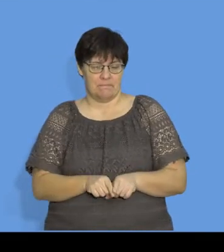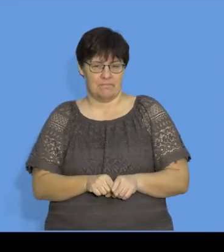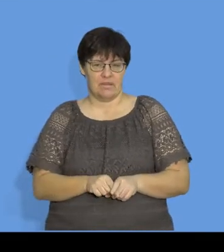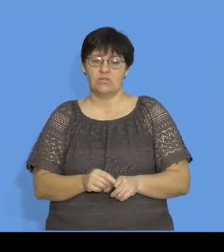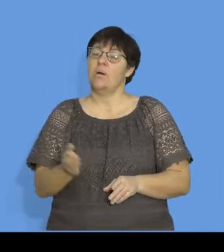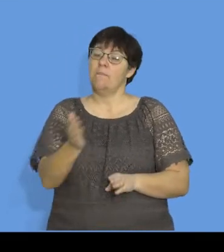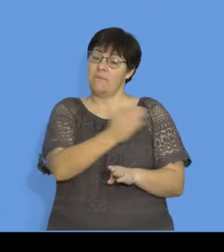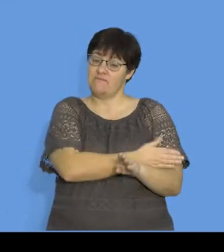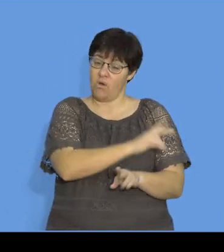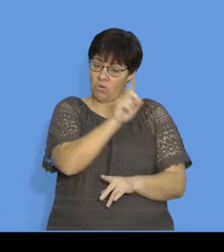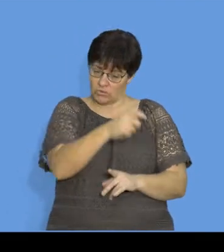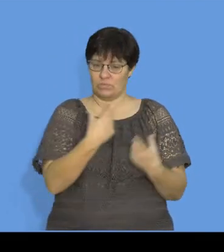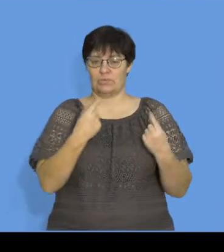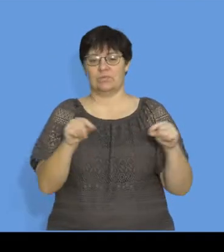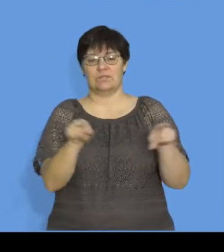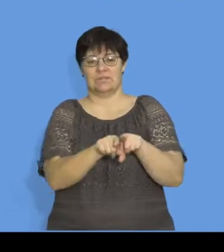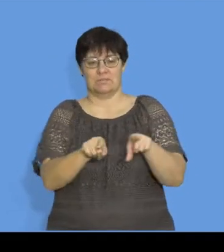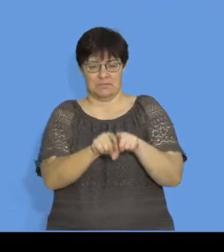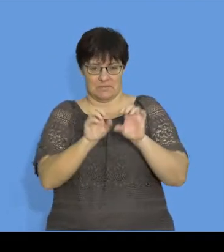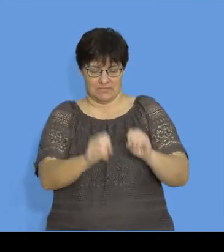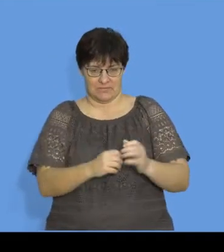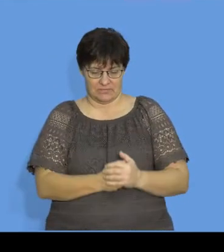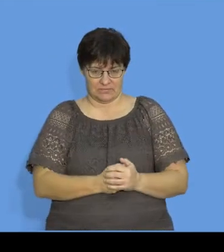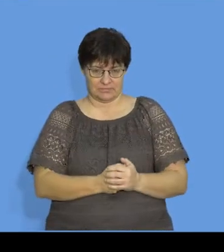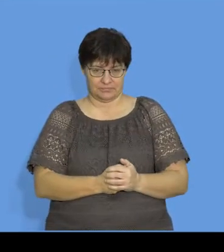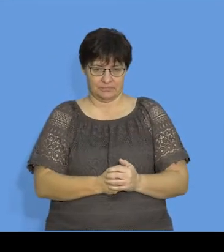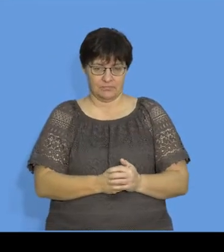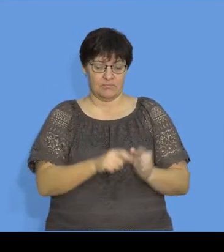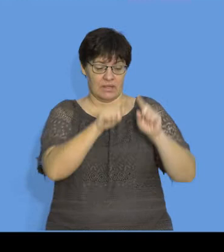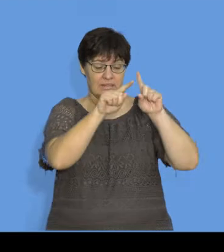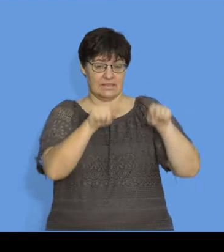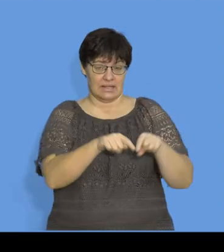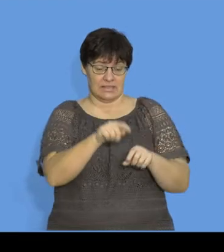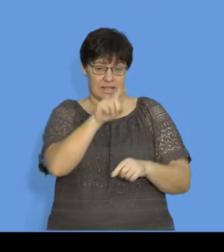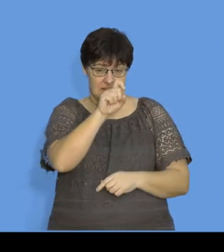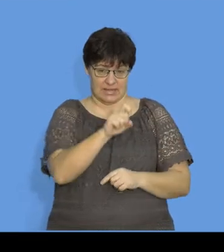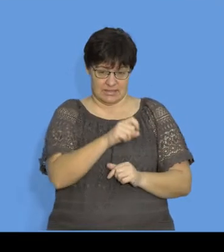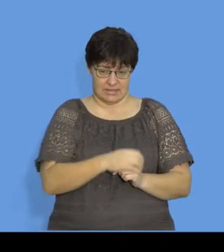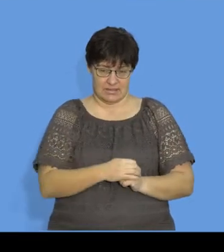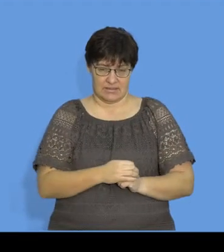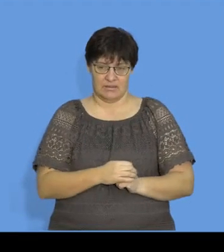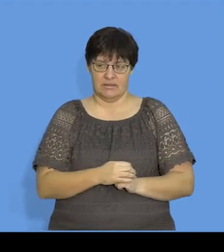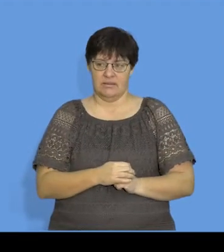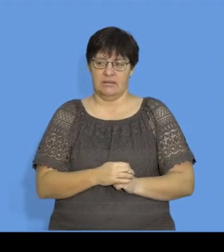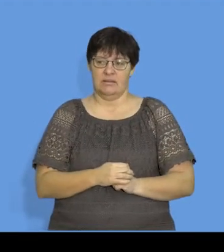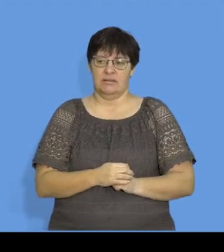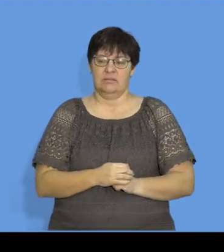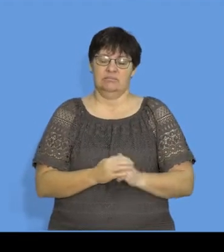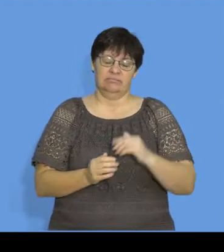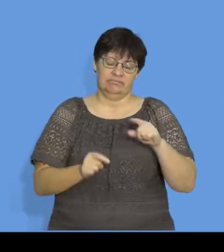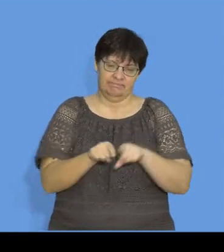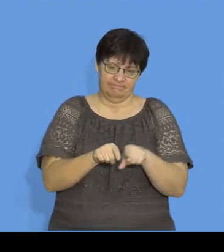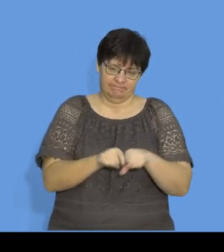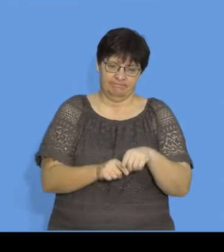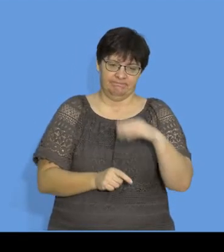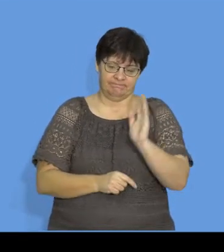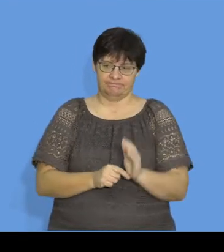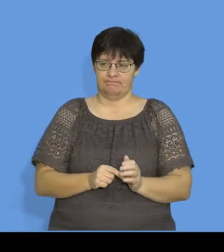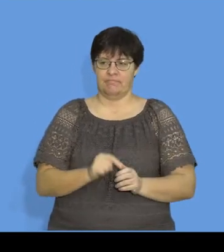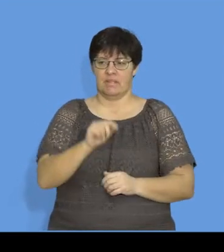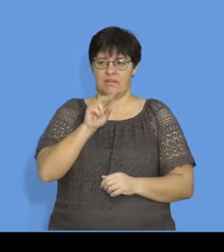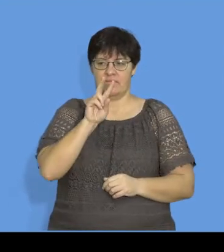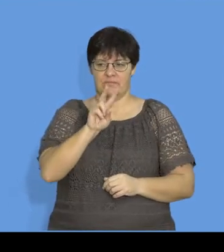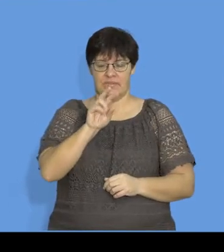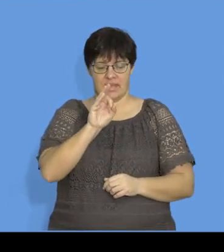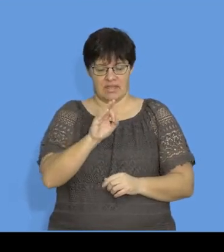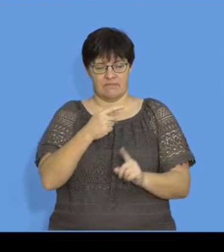as I did in the last question. Delta x, Vf plus